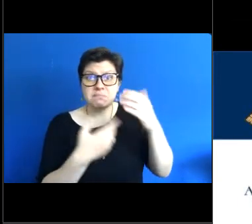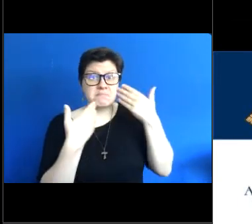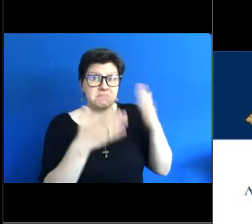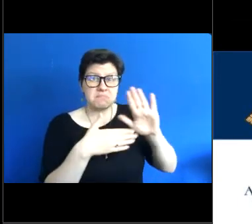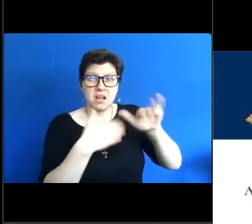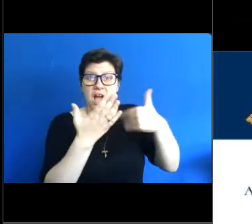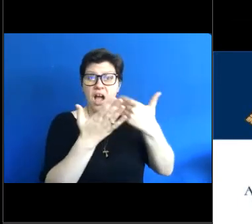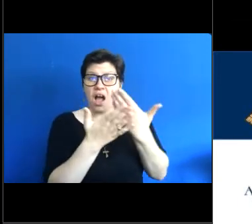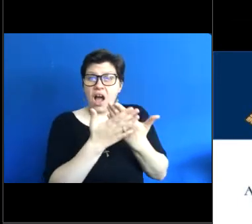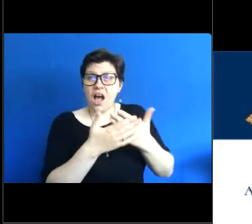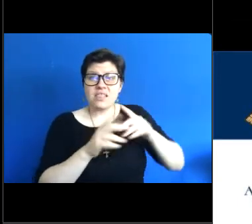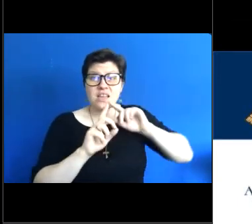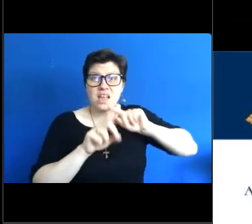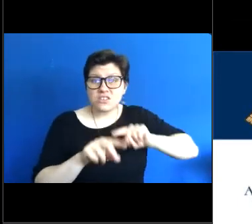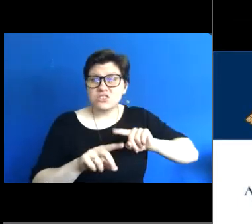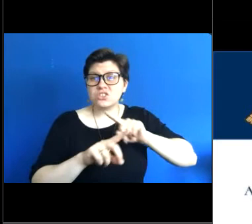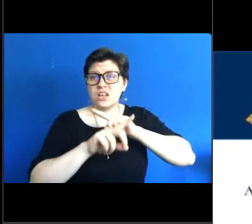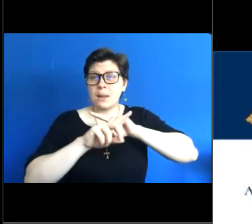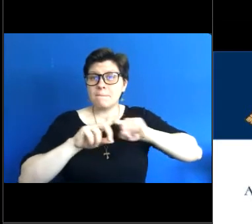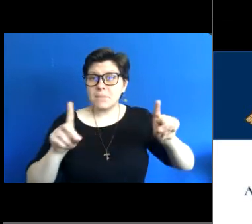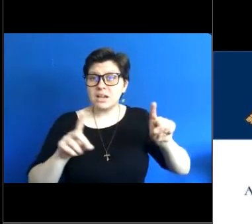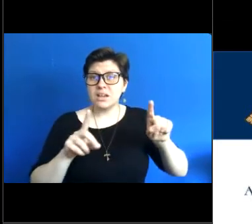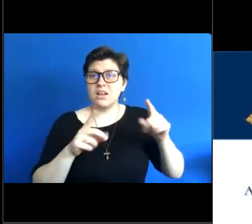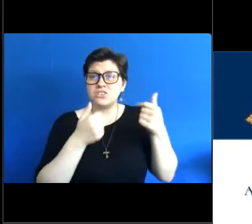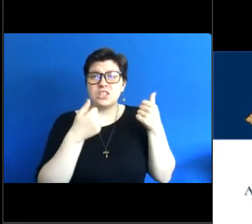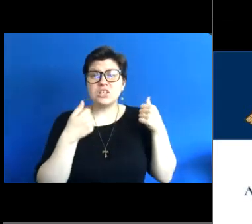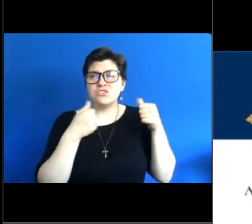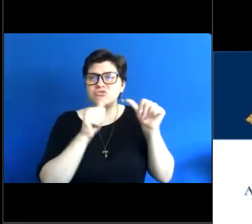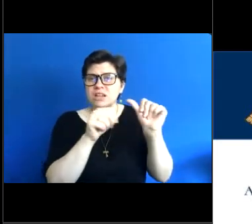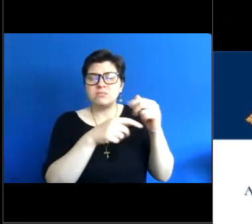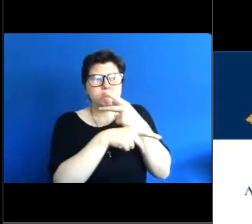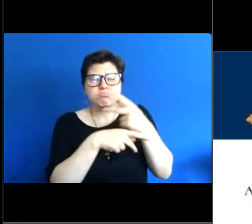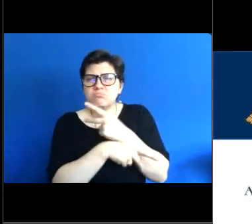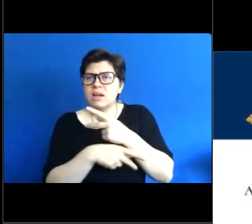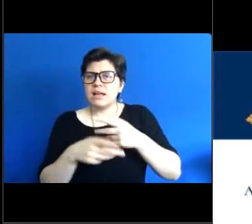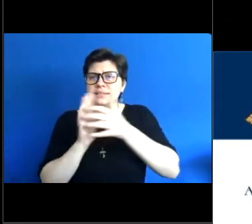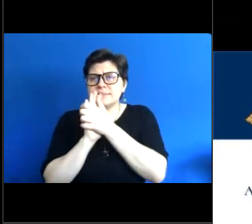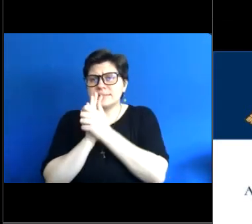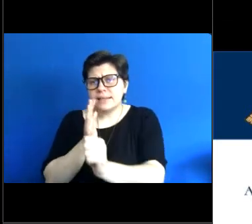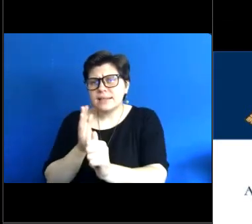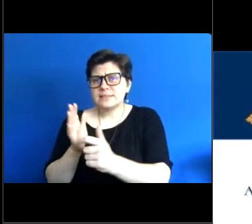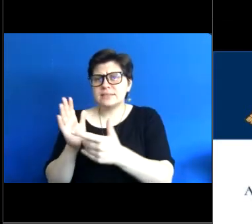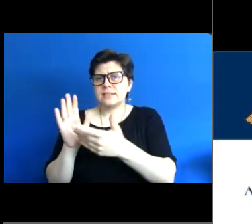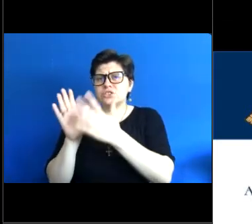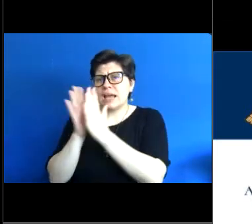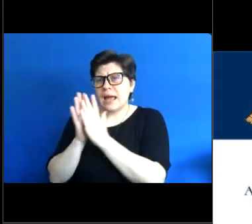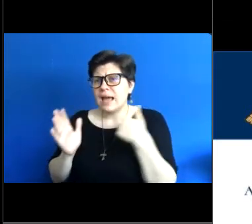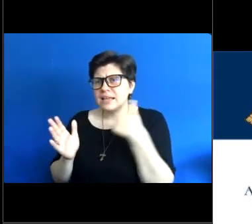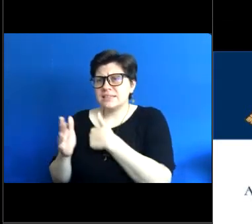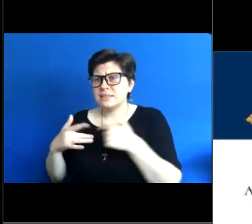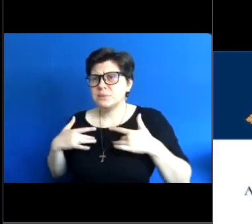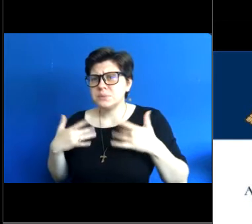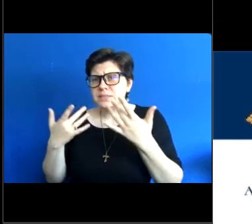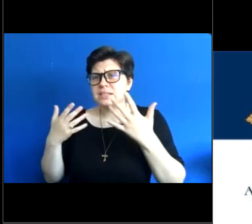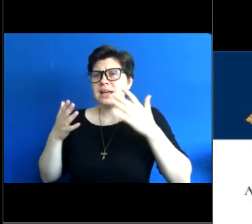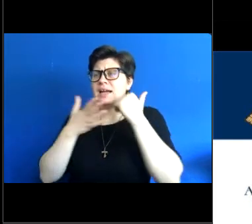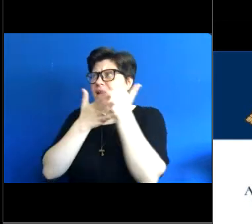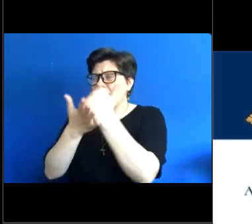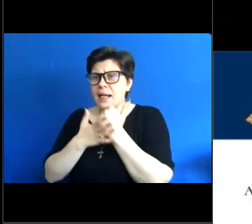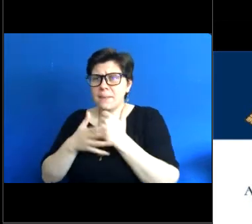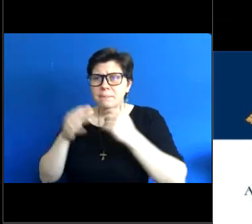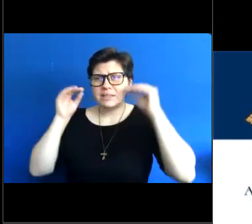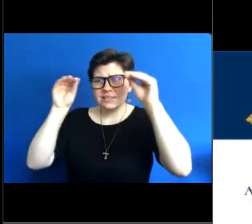but she sought us out and for all the skills that was needed to help teach. And you can see